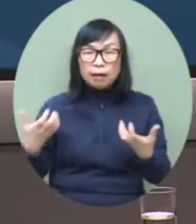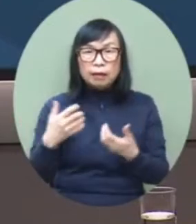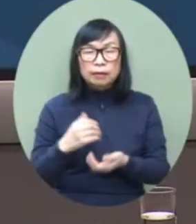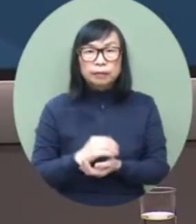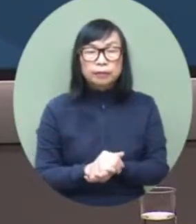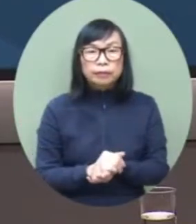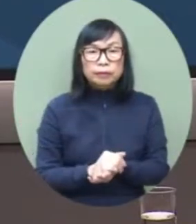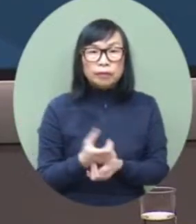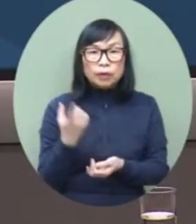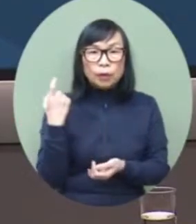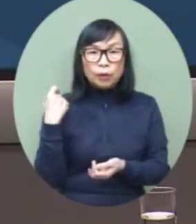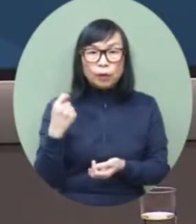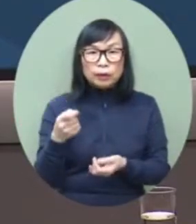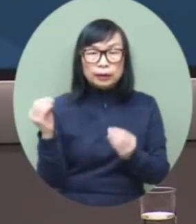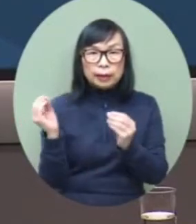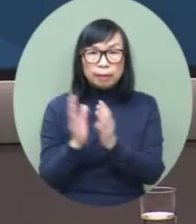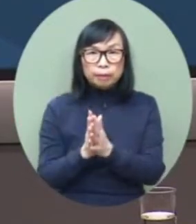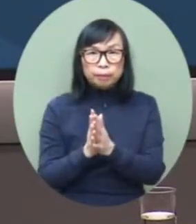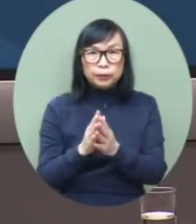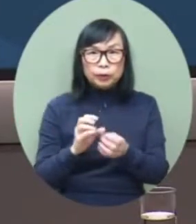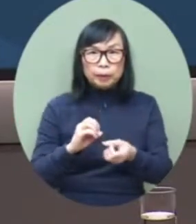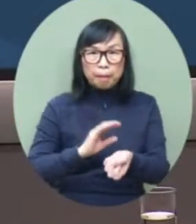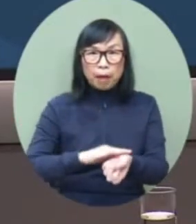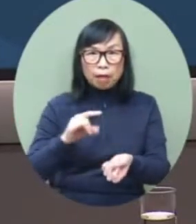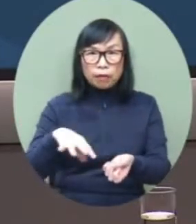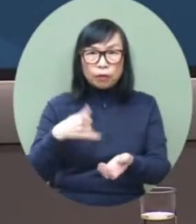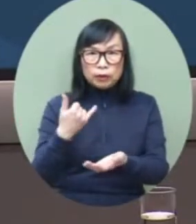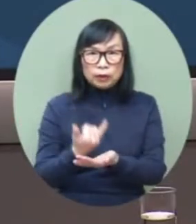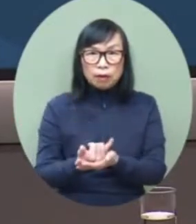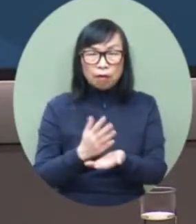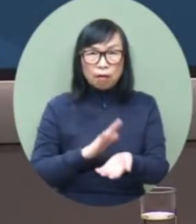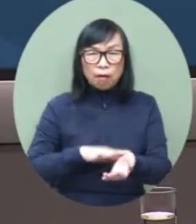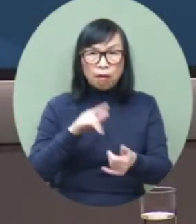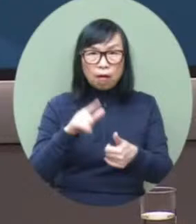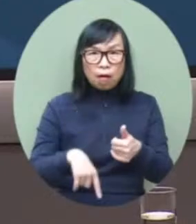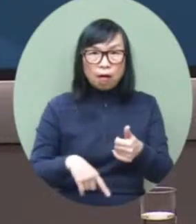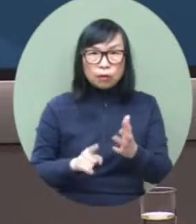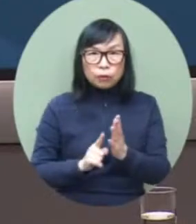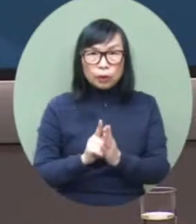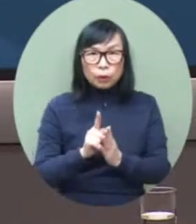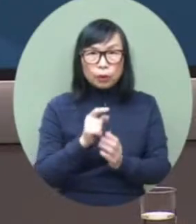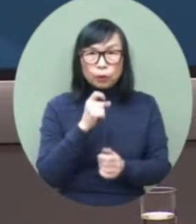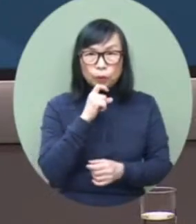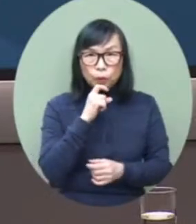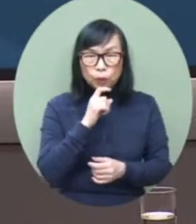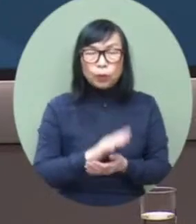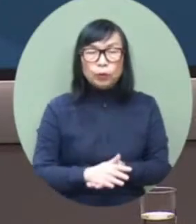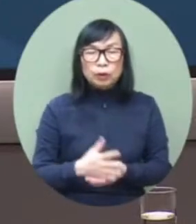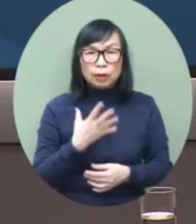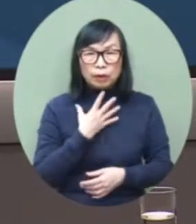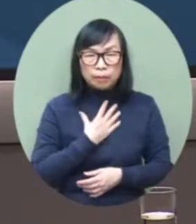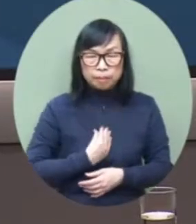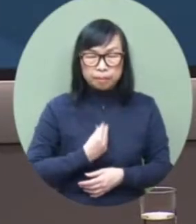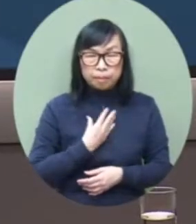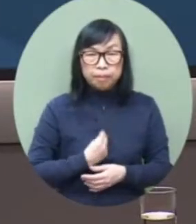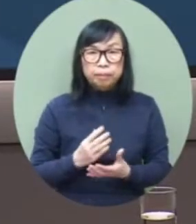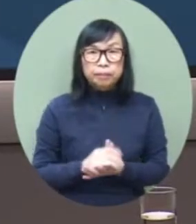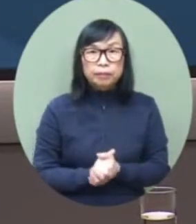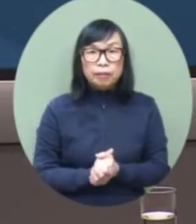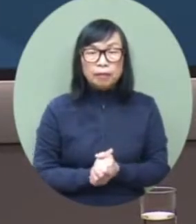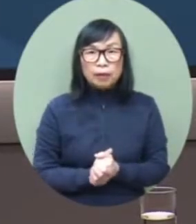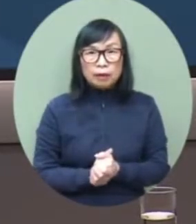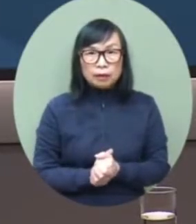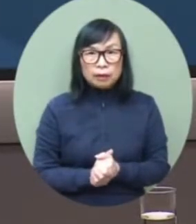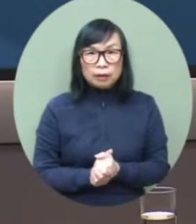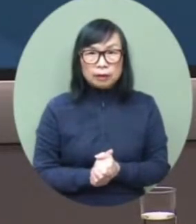the bottlenecks like testing and quarantine facilities. The number of fatalities has also gone up, which we